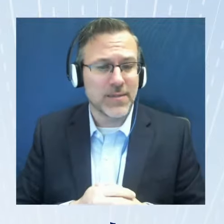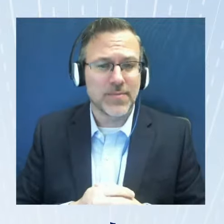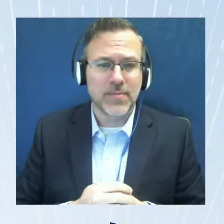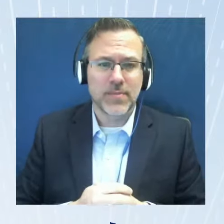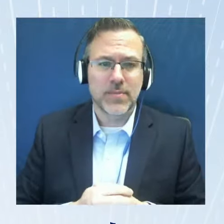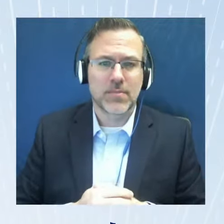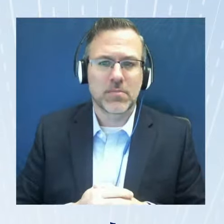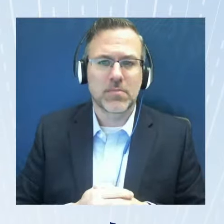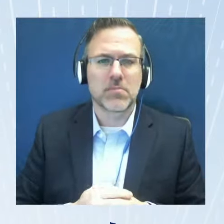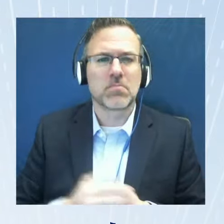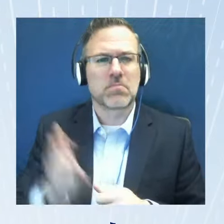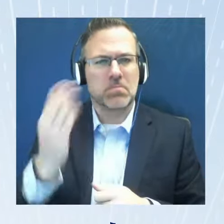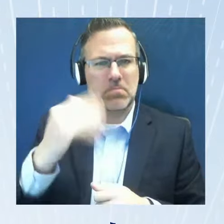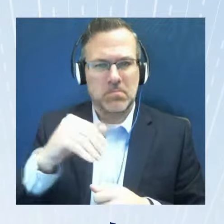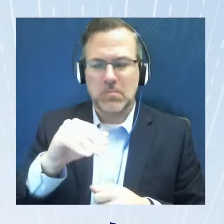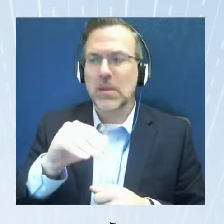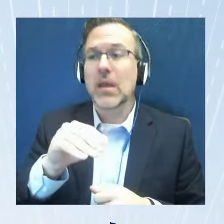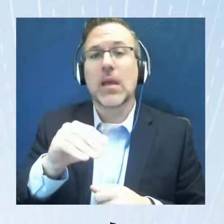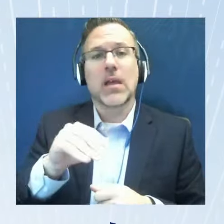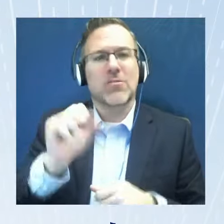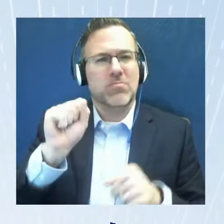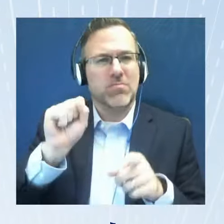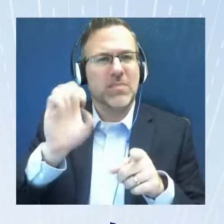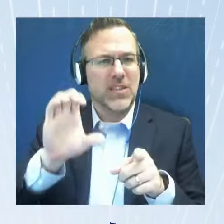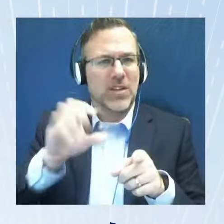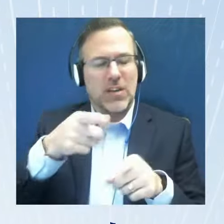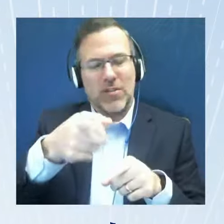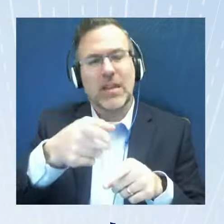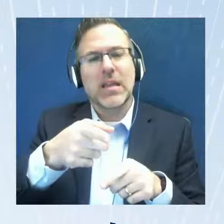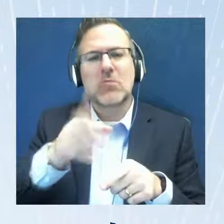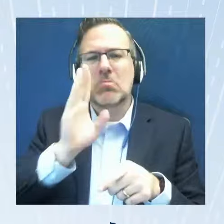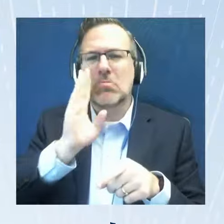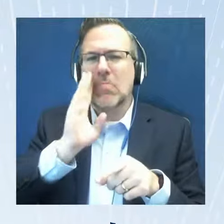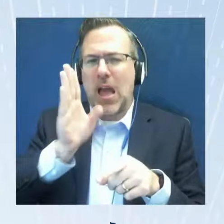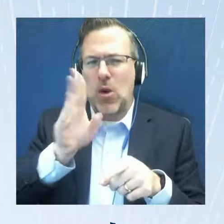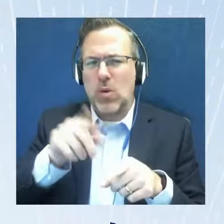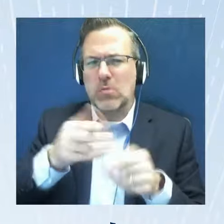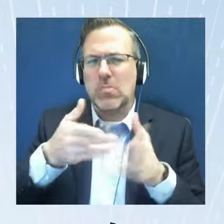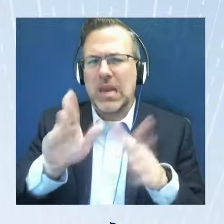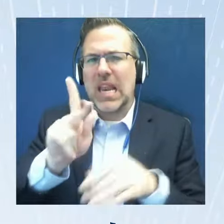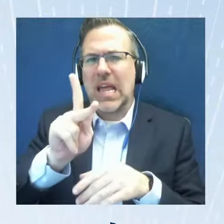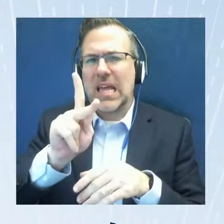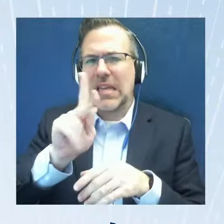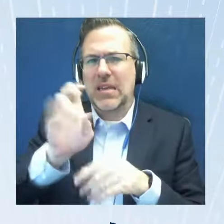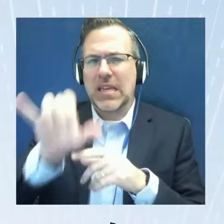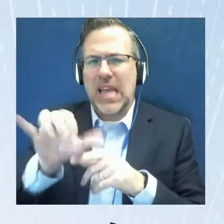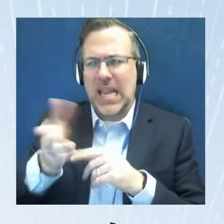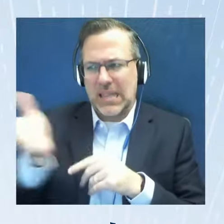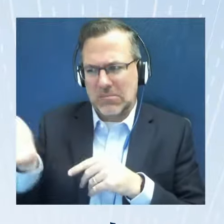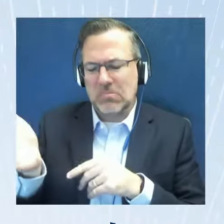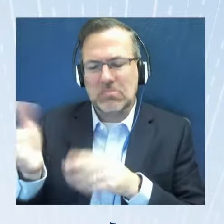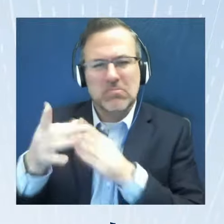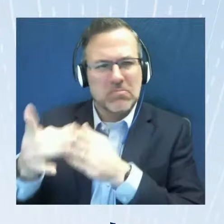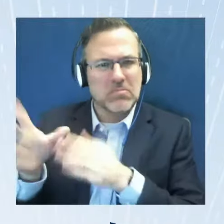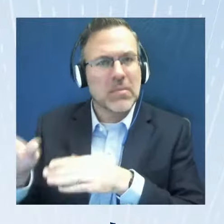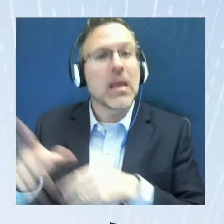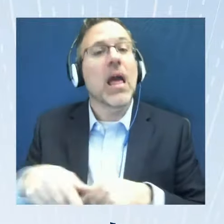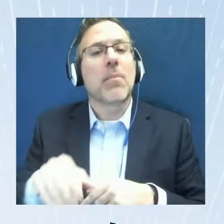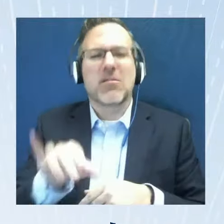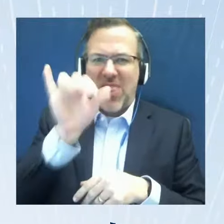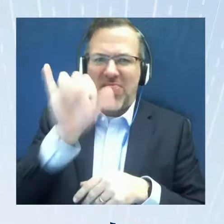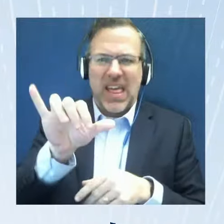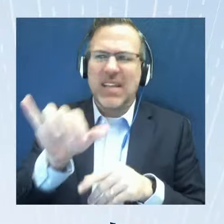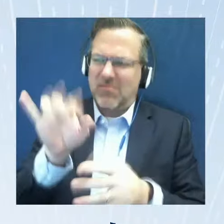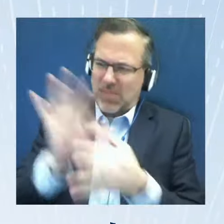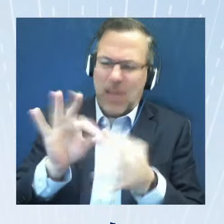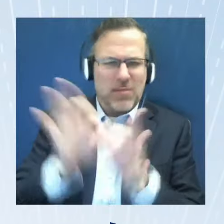I'll turn to Kelly in a moment for a little more detail on how we see that fleshing out, but these are exactly the kinds of inputs that I think are important to get in the comment period as